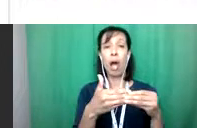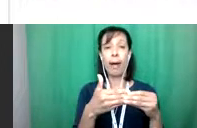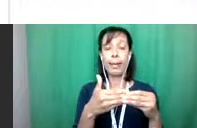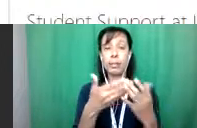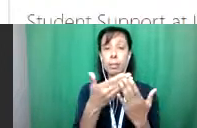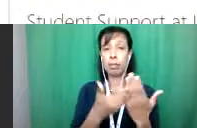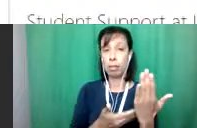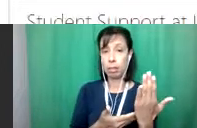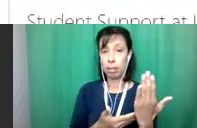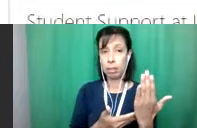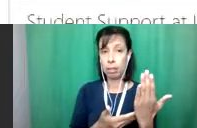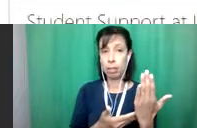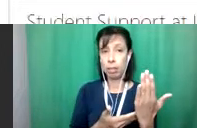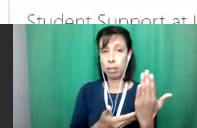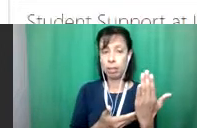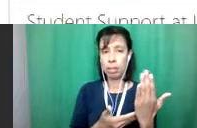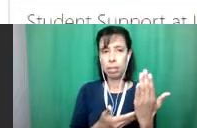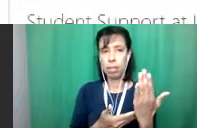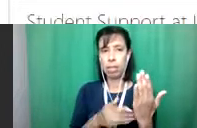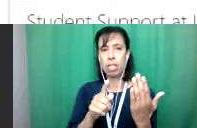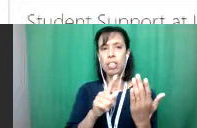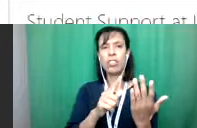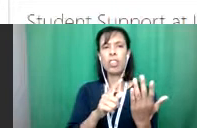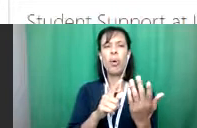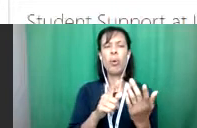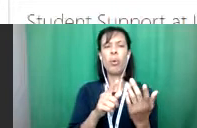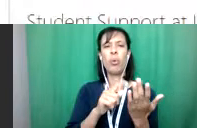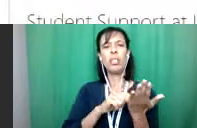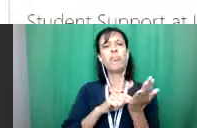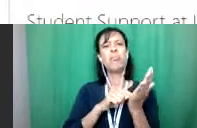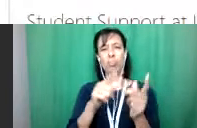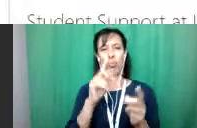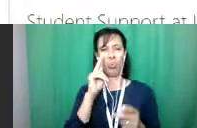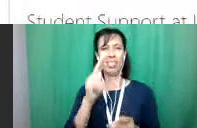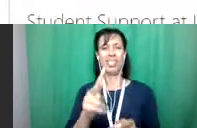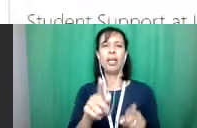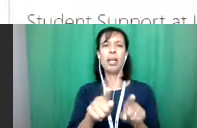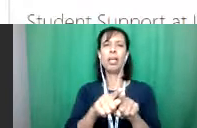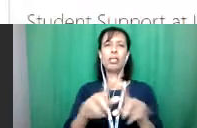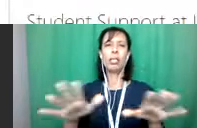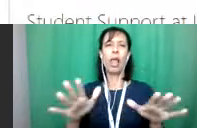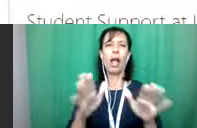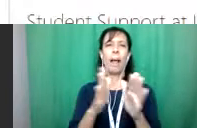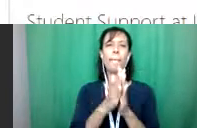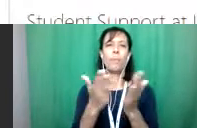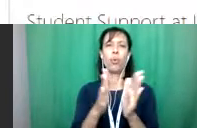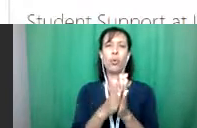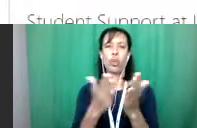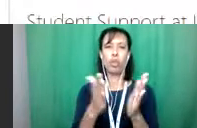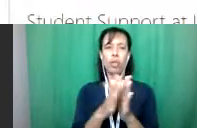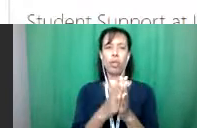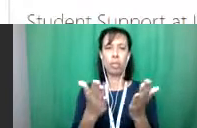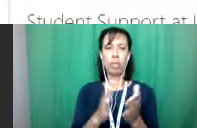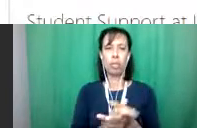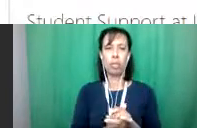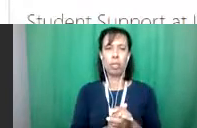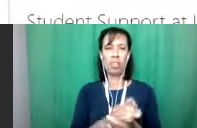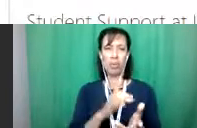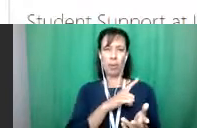module guide is presented as a Moodle book. I did it that way because I think it makes it a little bit more mobile